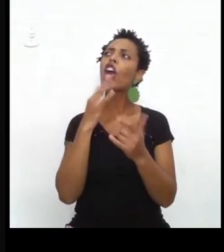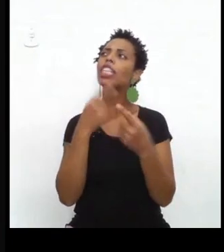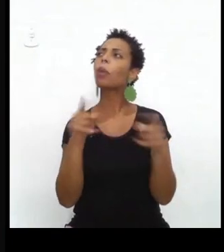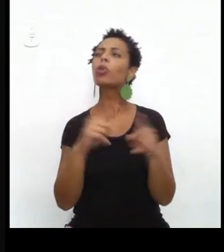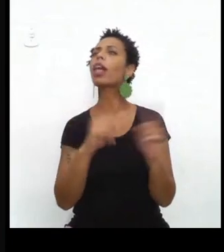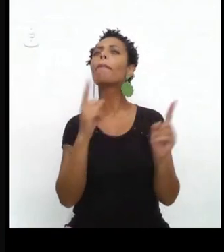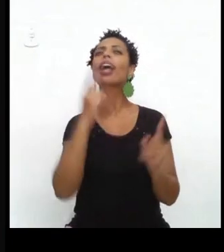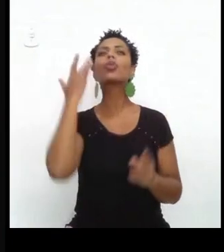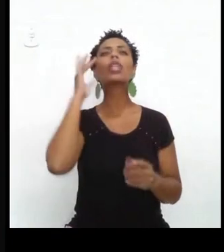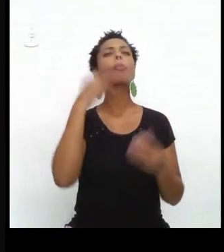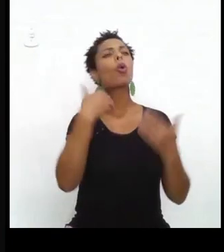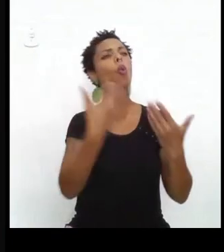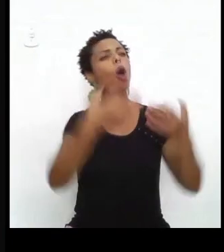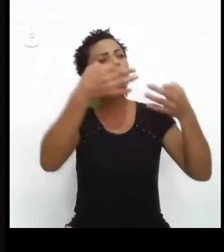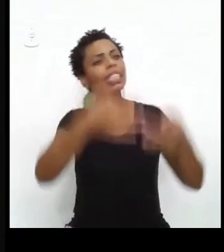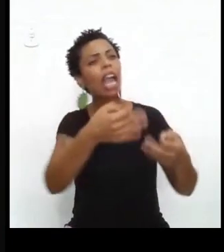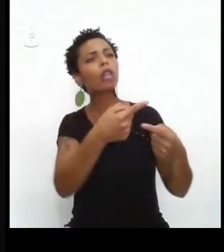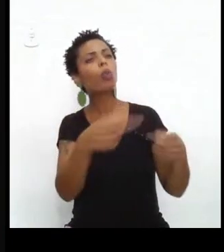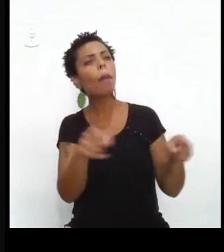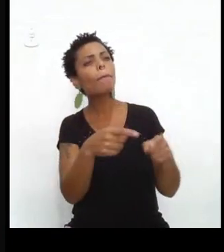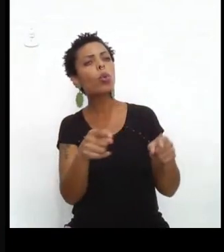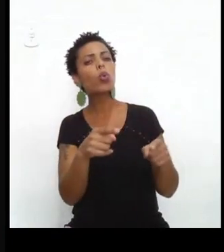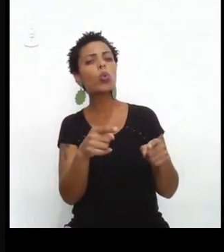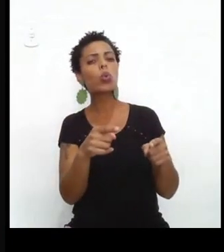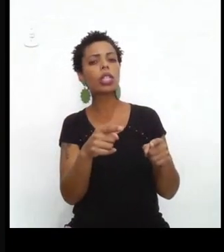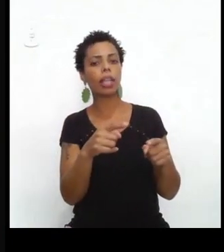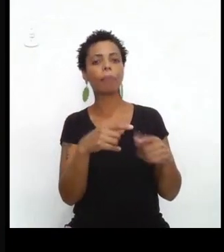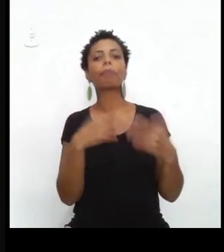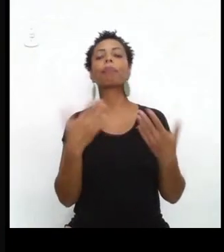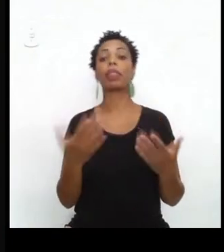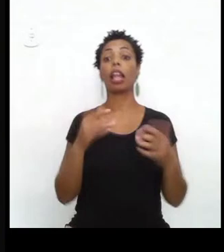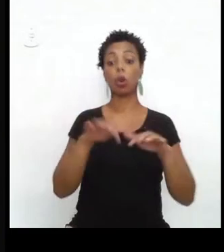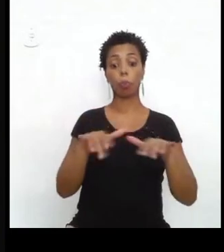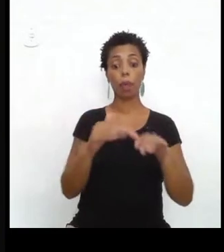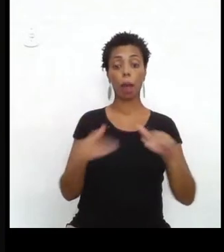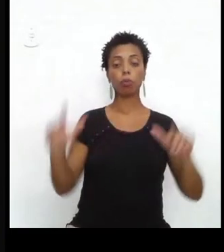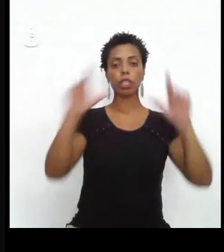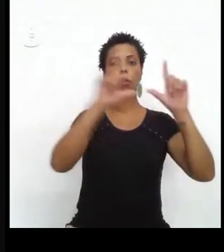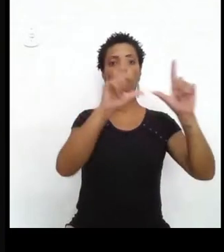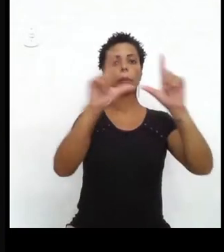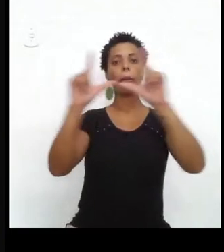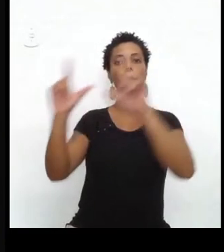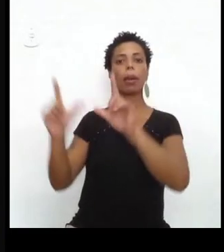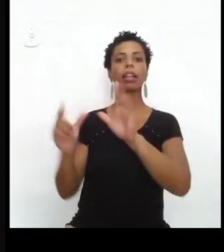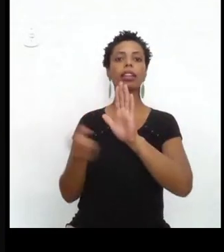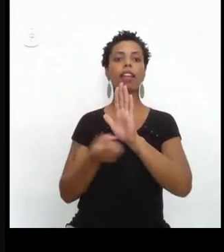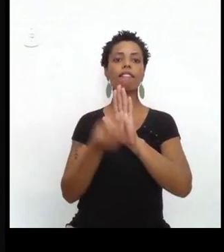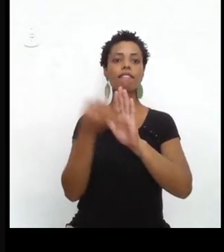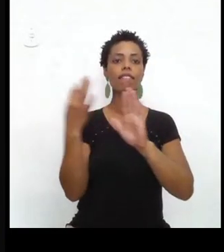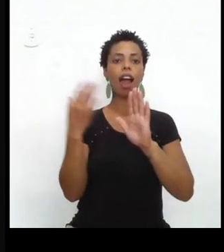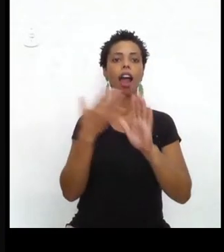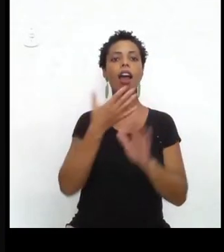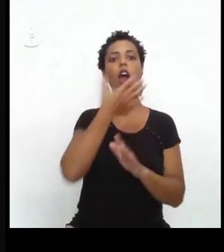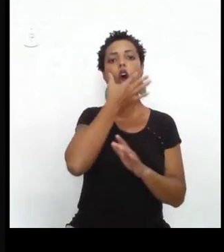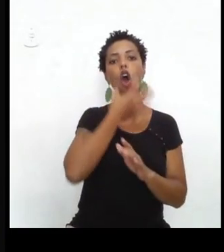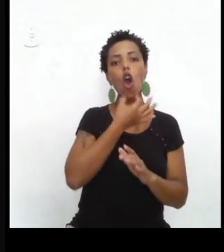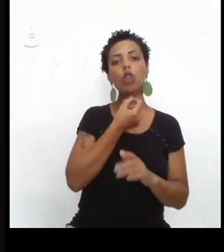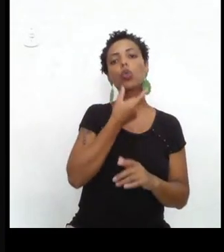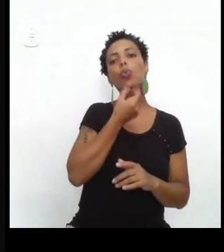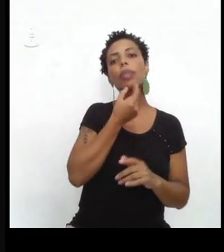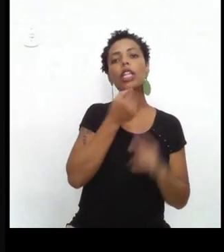e Playstation Now Street Skater Dragon Can I Play With Madness Oi